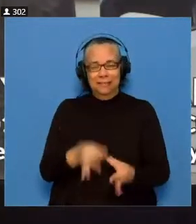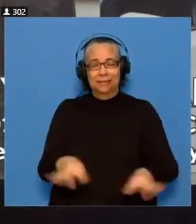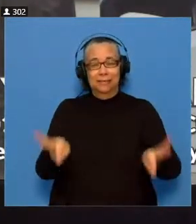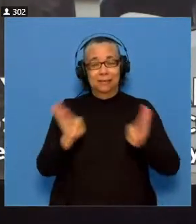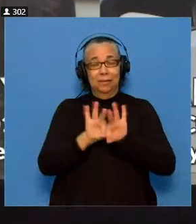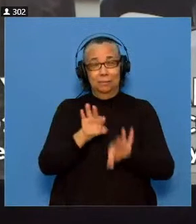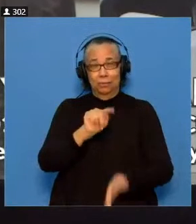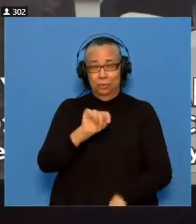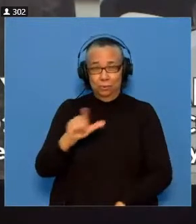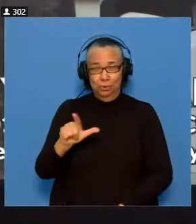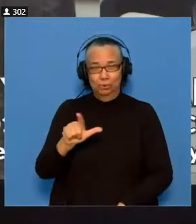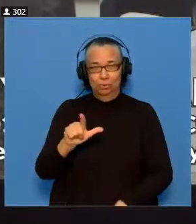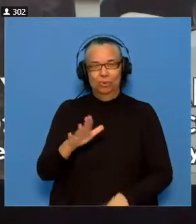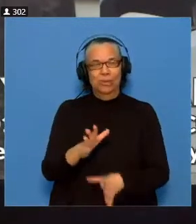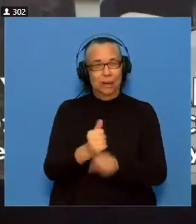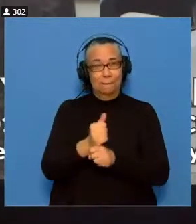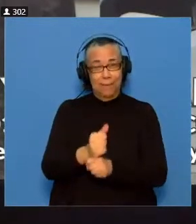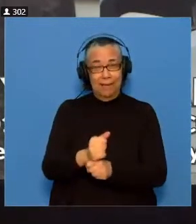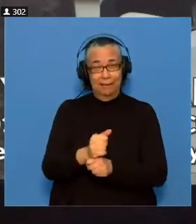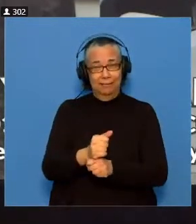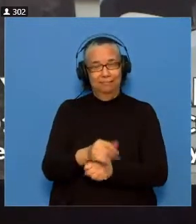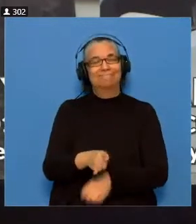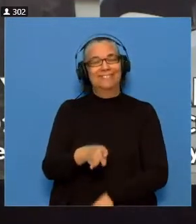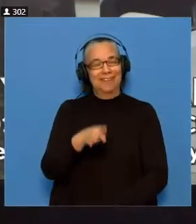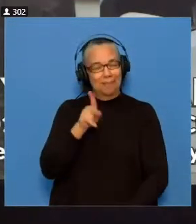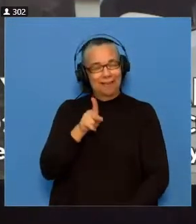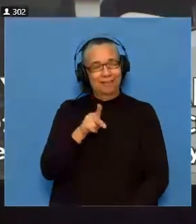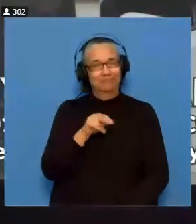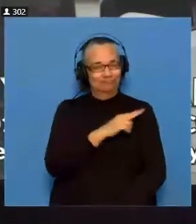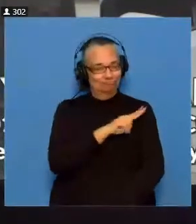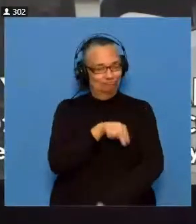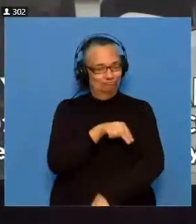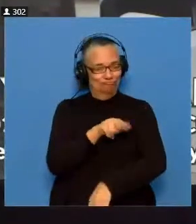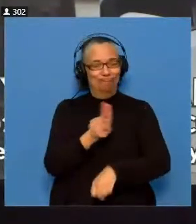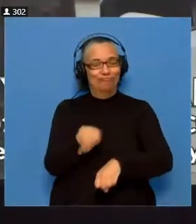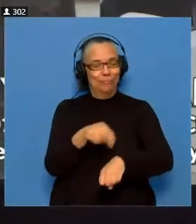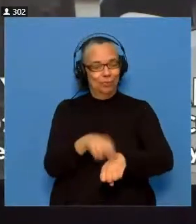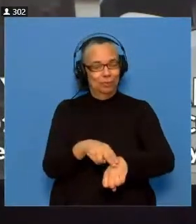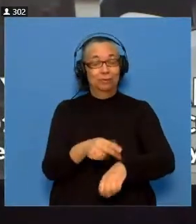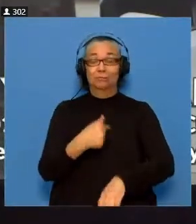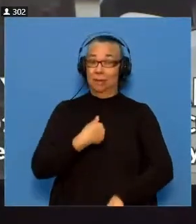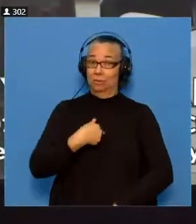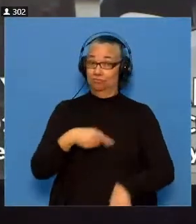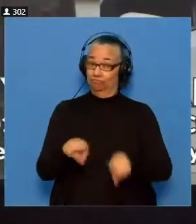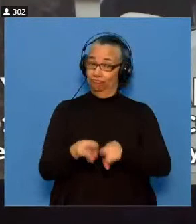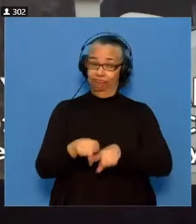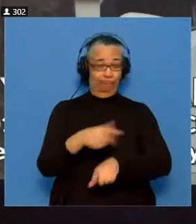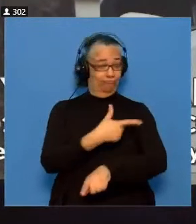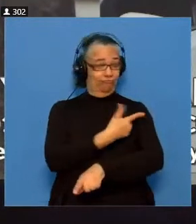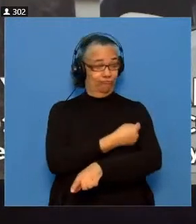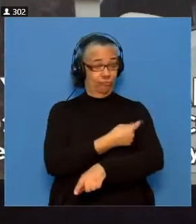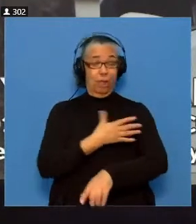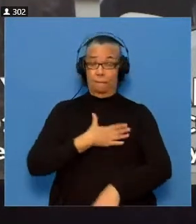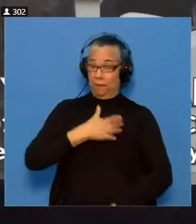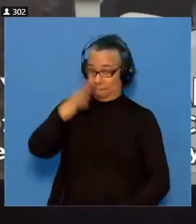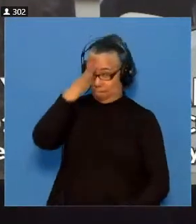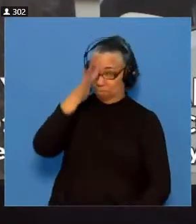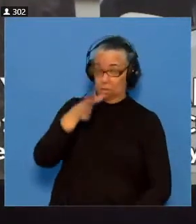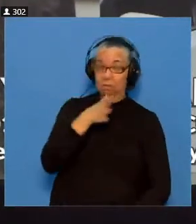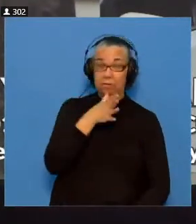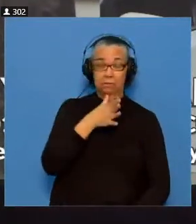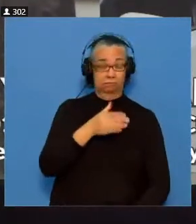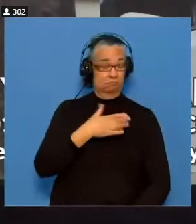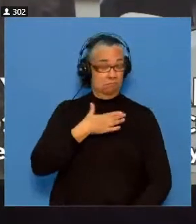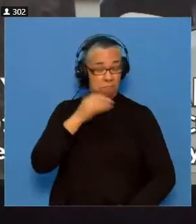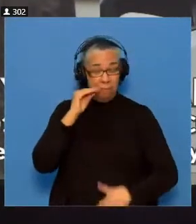the need to get back to normal. I will be getting the same vaccine, though available to you. My parents will be getting it, my